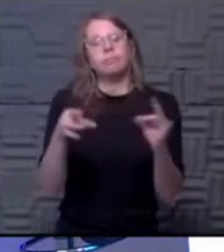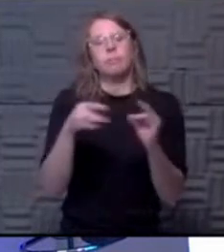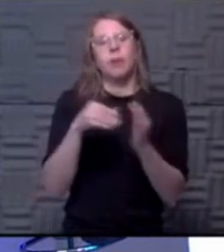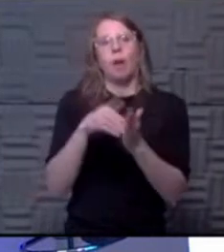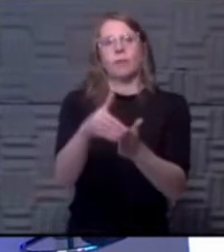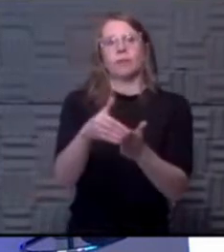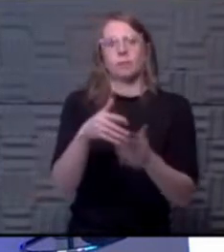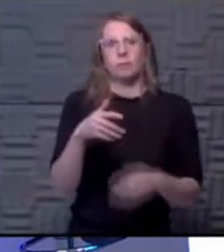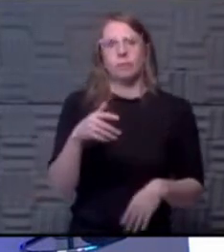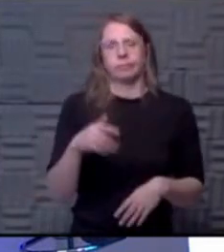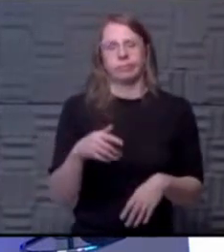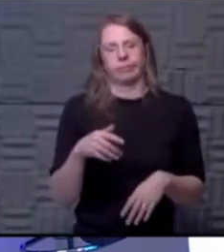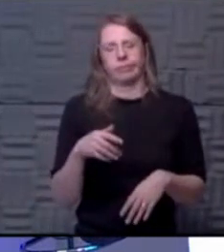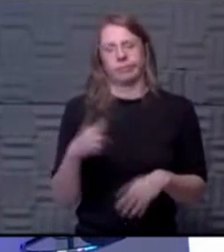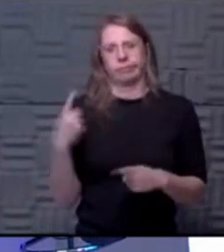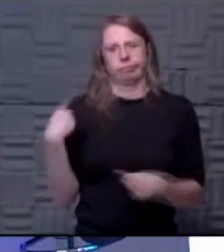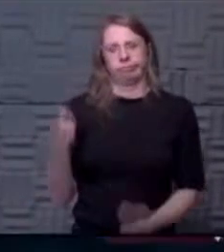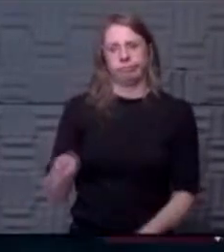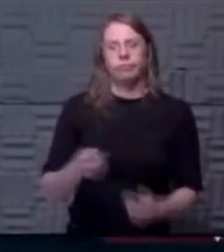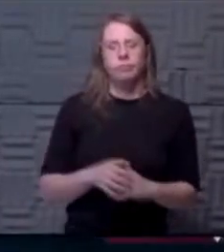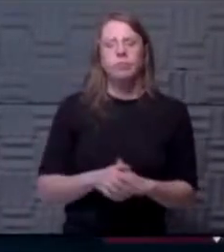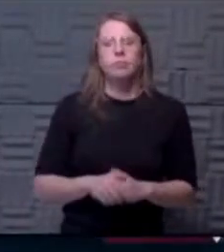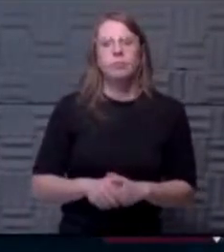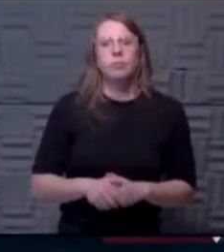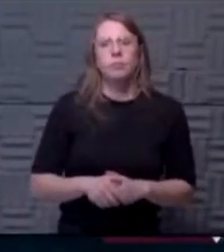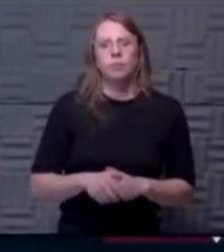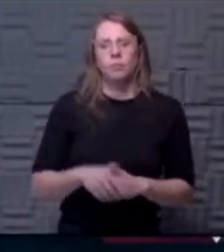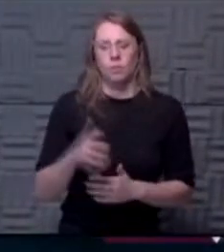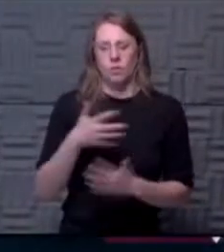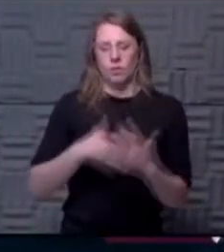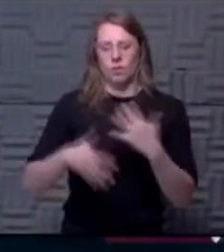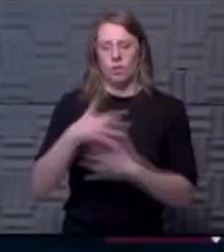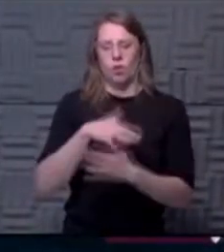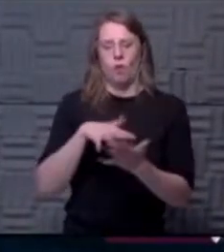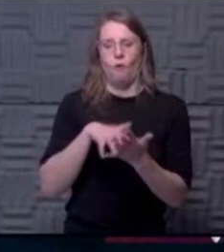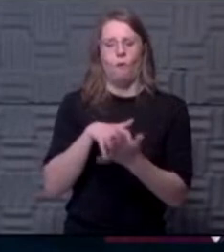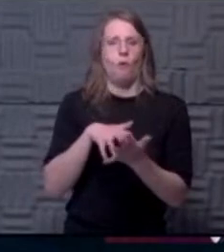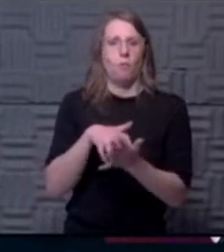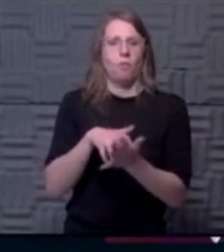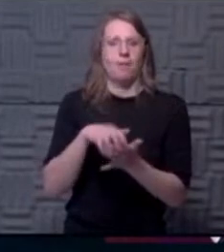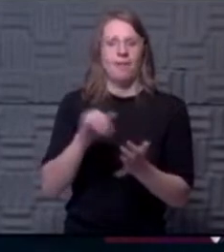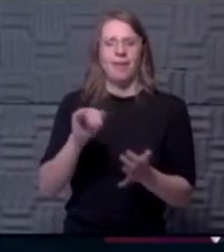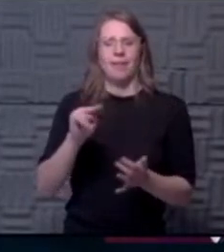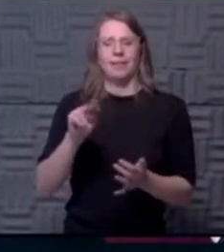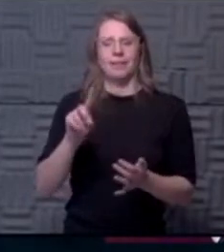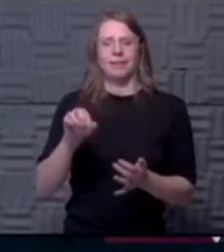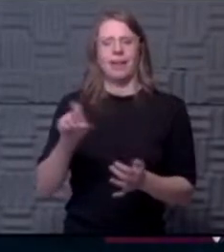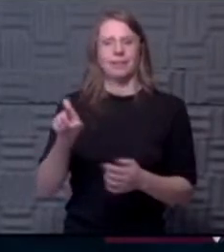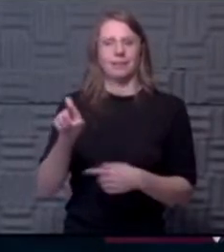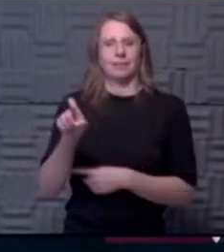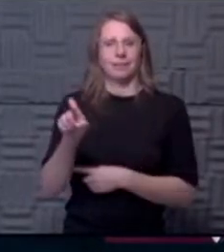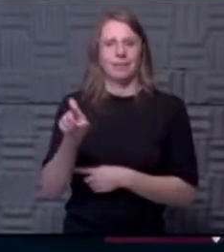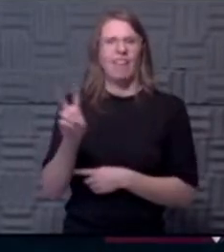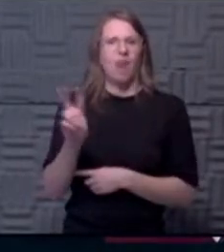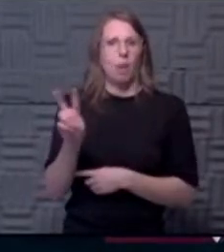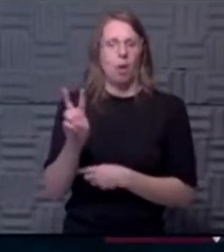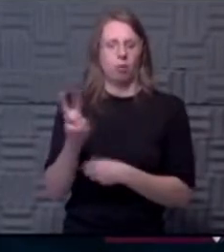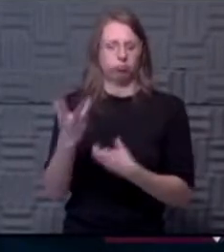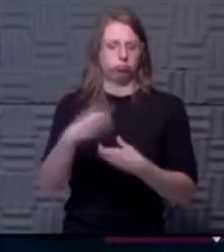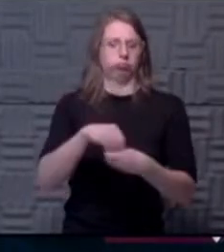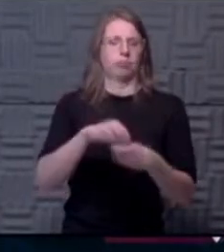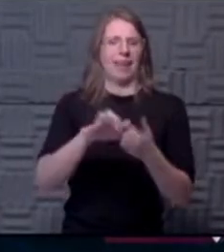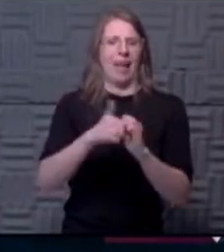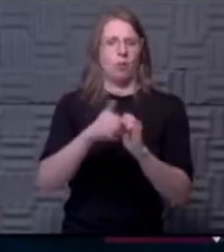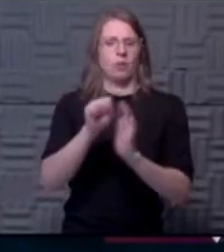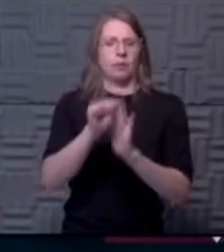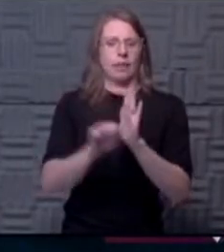couple of times here, but there's a social vulnerability index variable that goes into how the